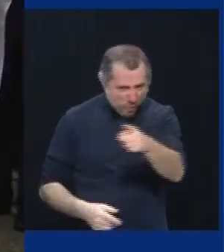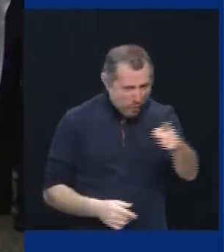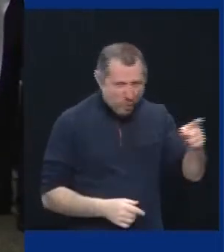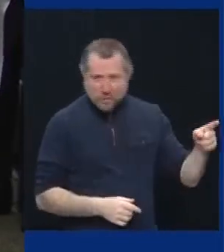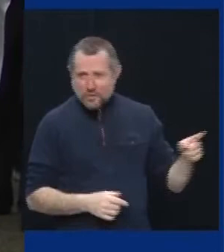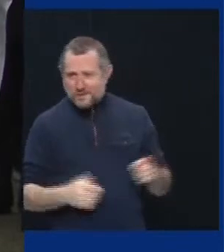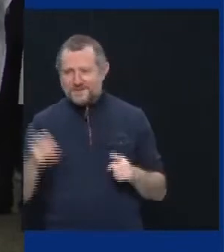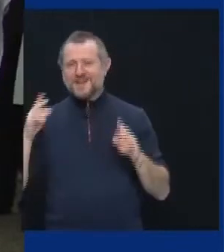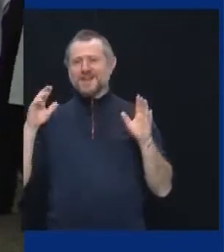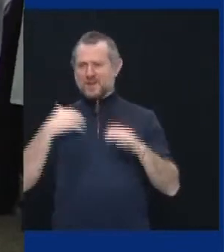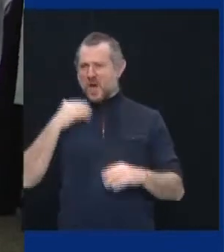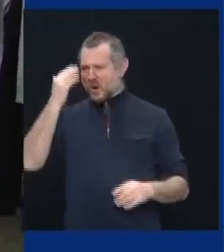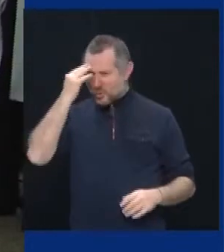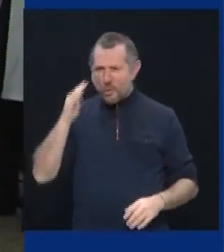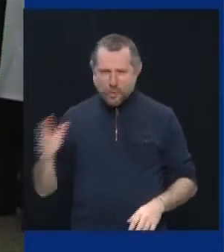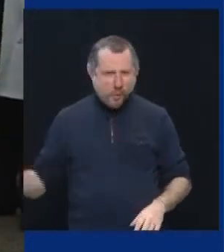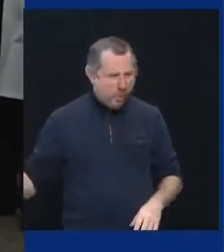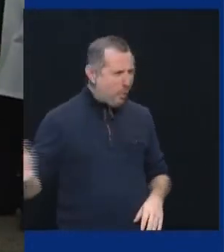I know all of them.